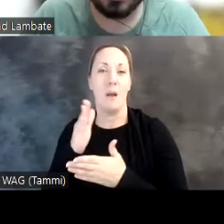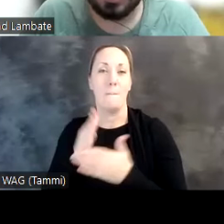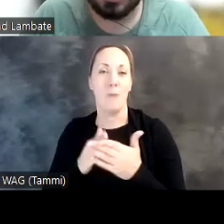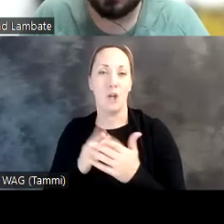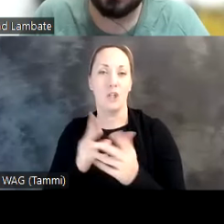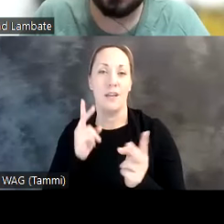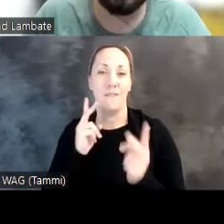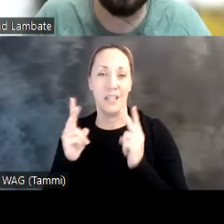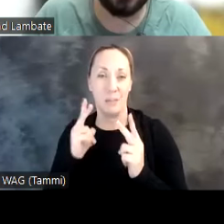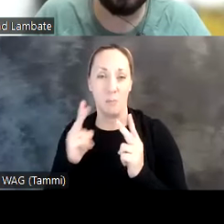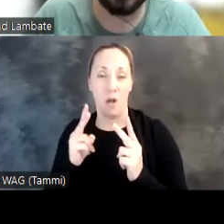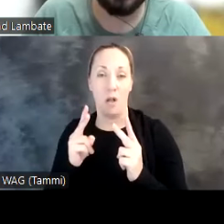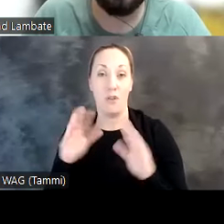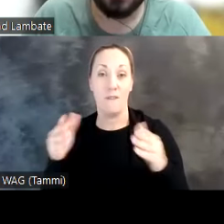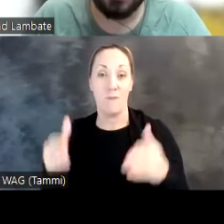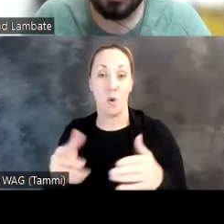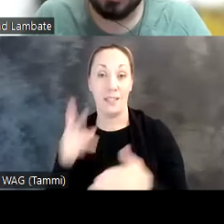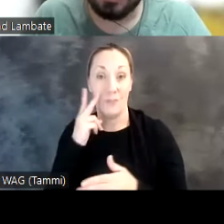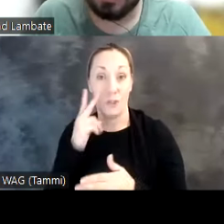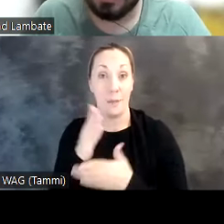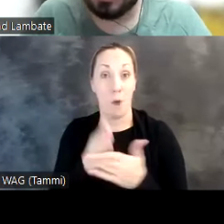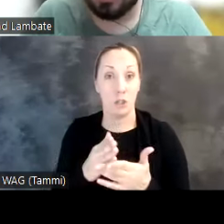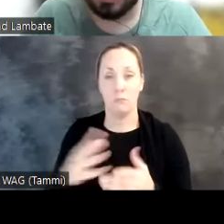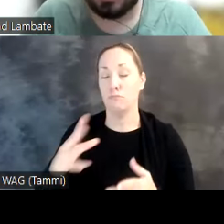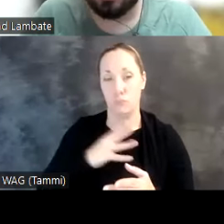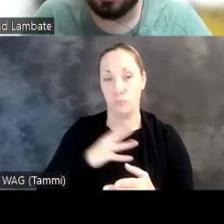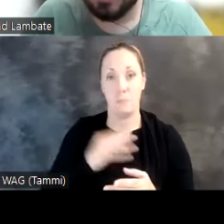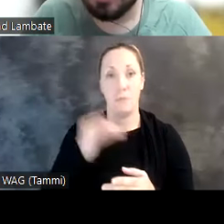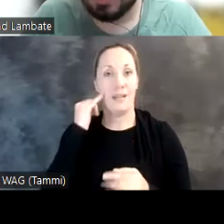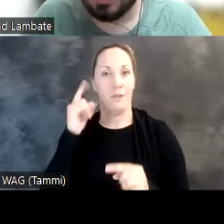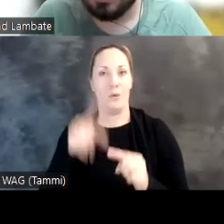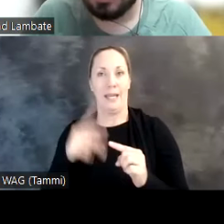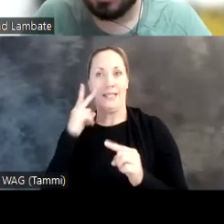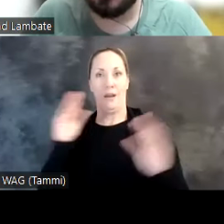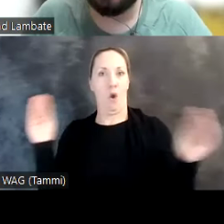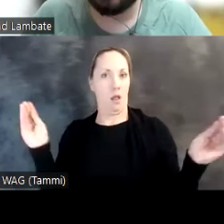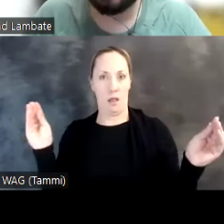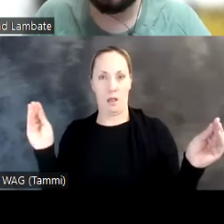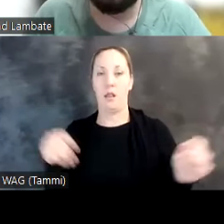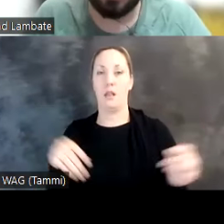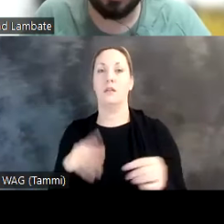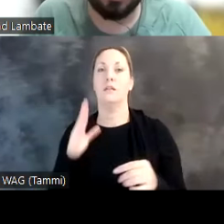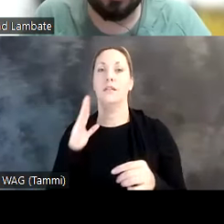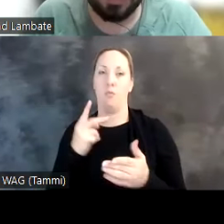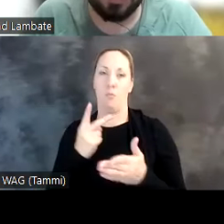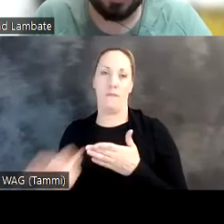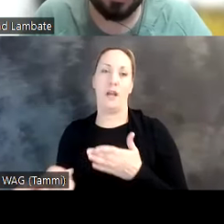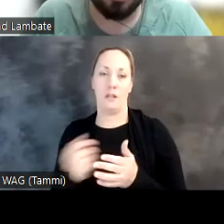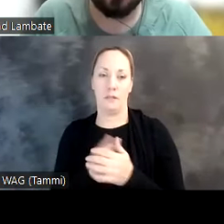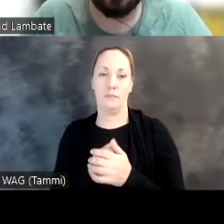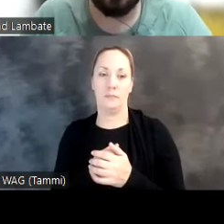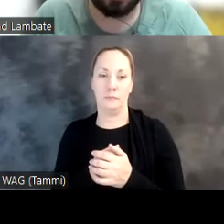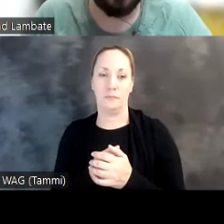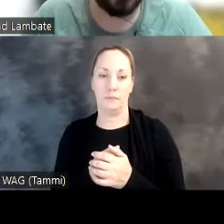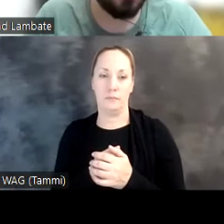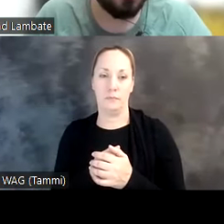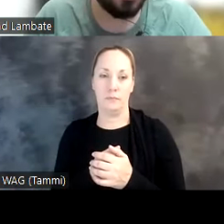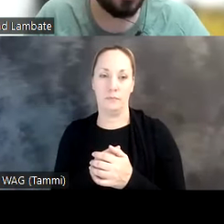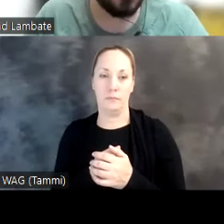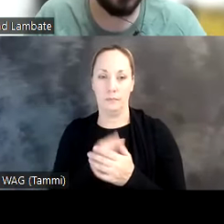focus, then it is fine. But if it's not at all visible, then it will be a fail, definitely, of